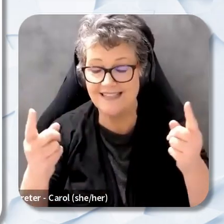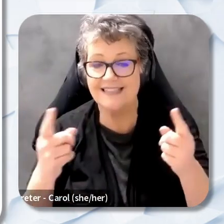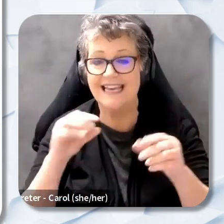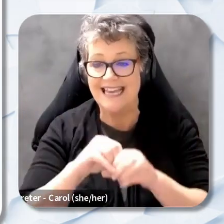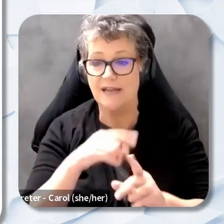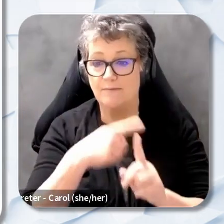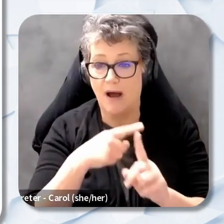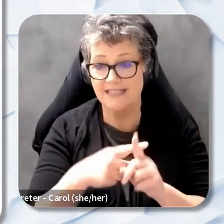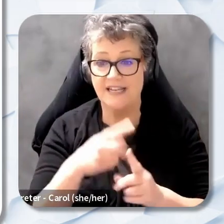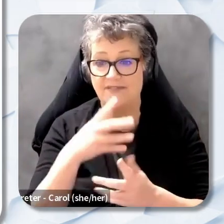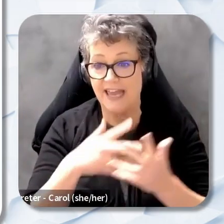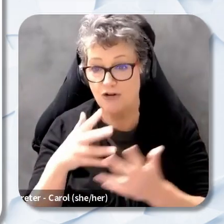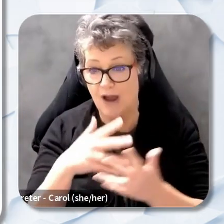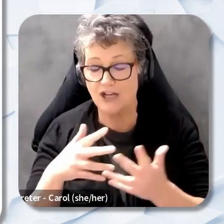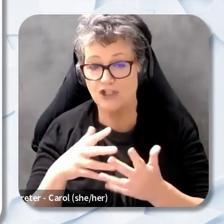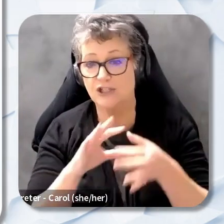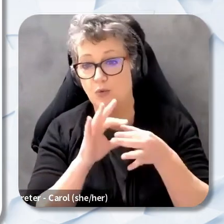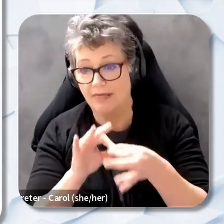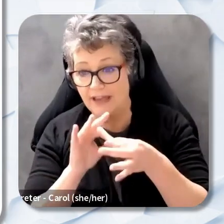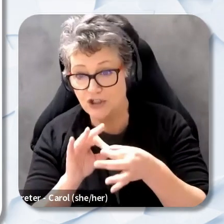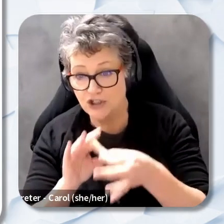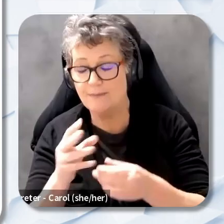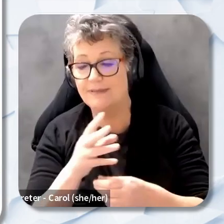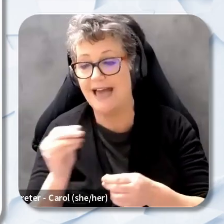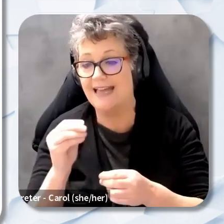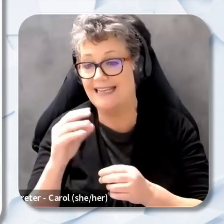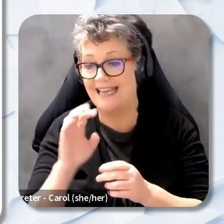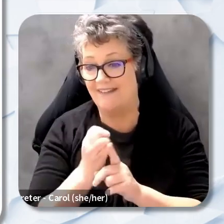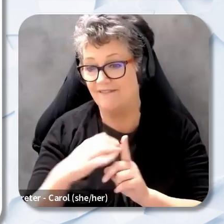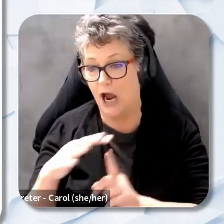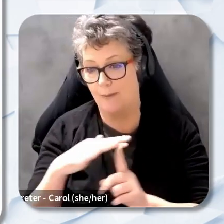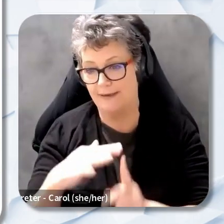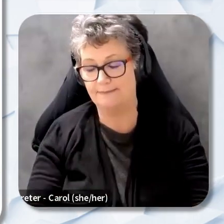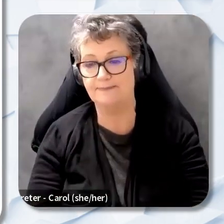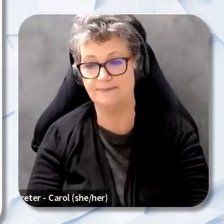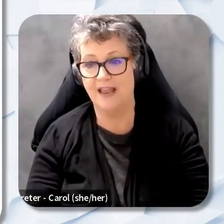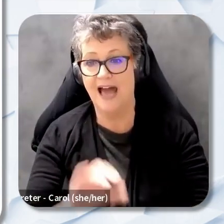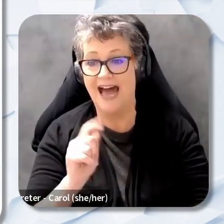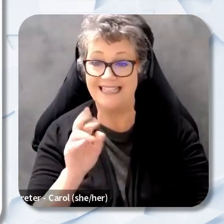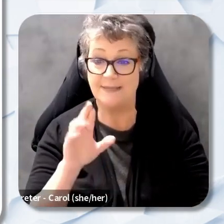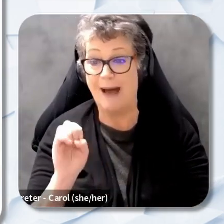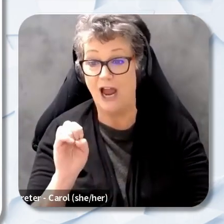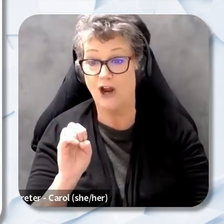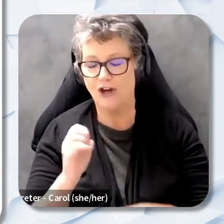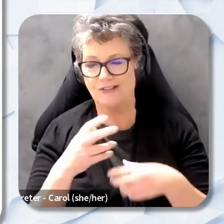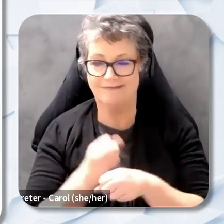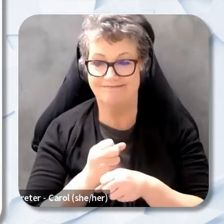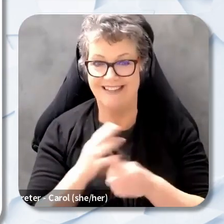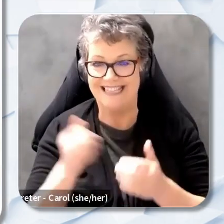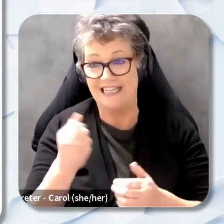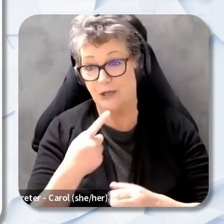Positive Interactions, Relationships, and Environments. ASPIRE is a little bit easier to